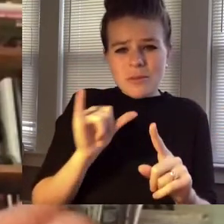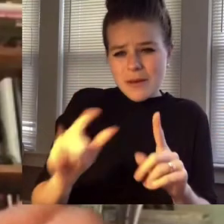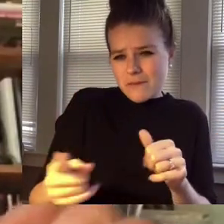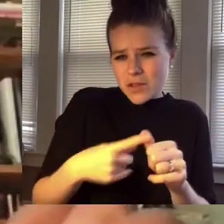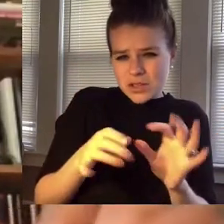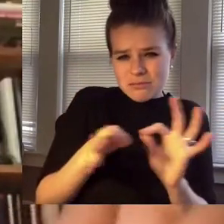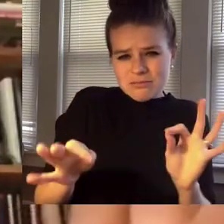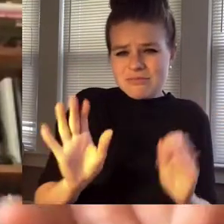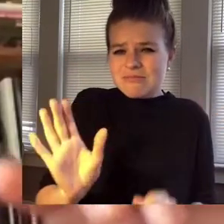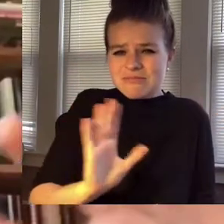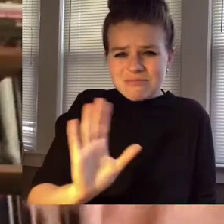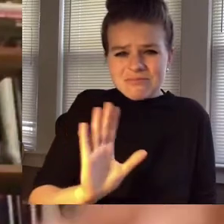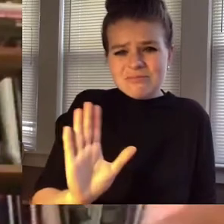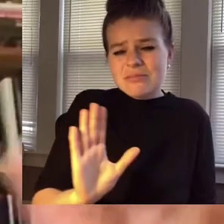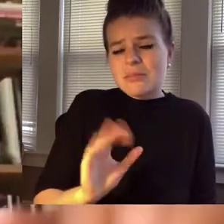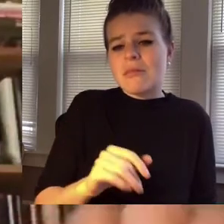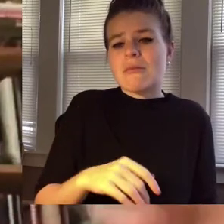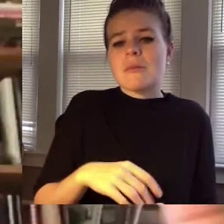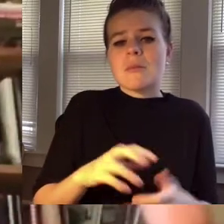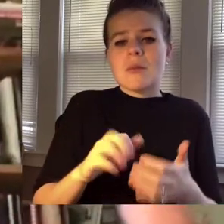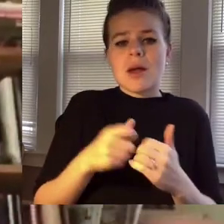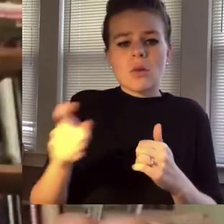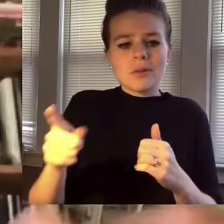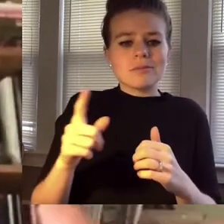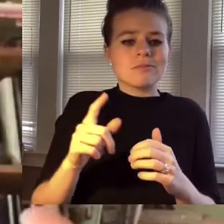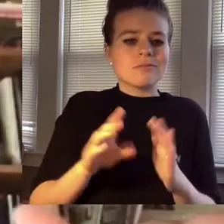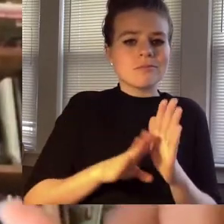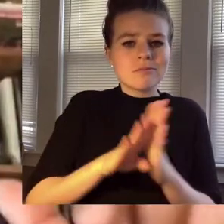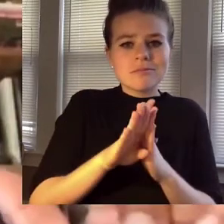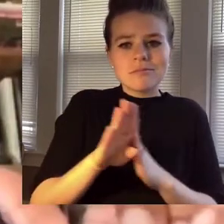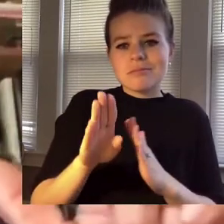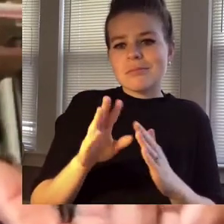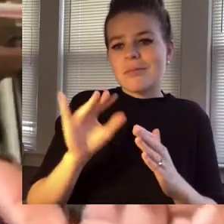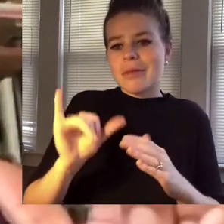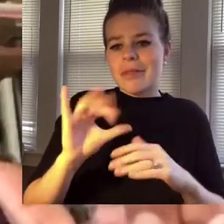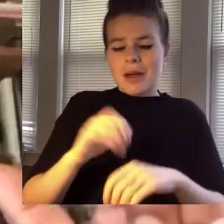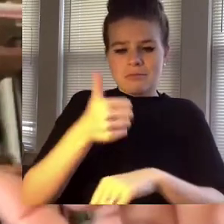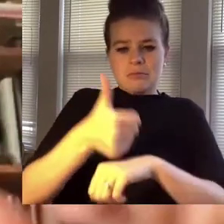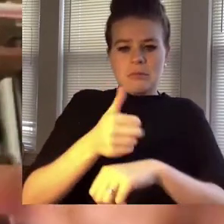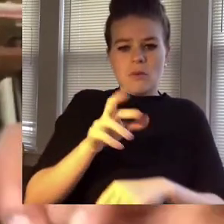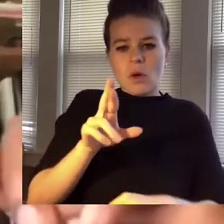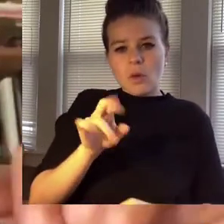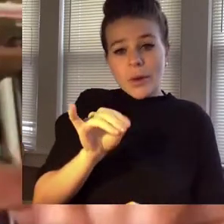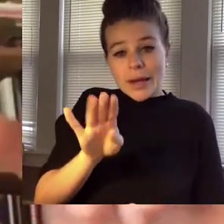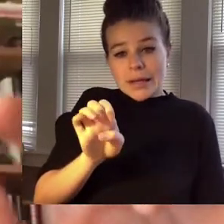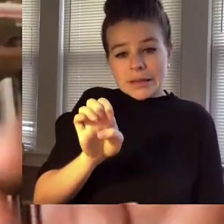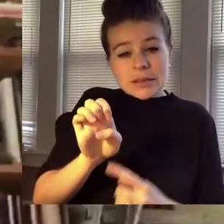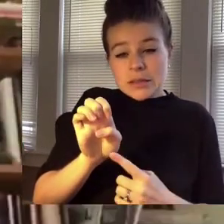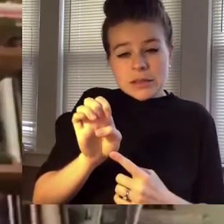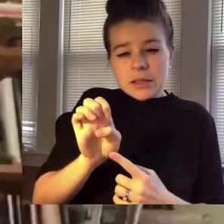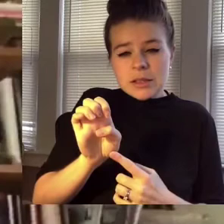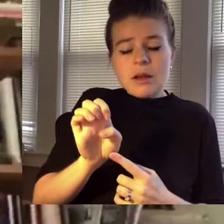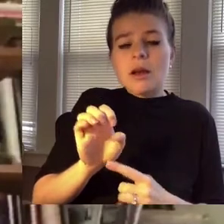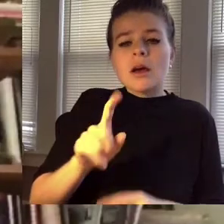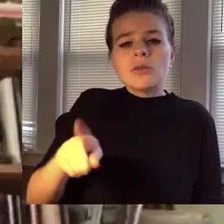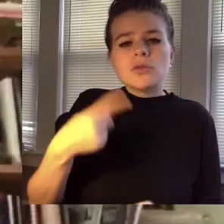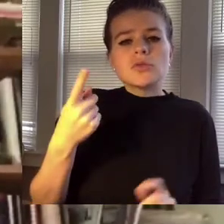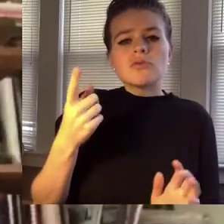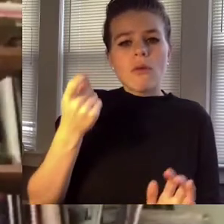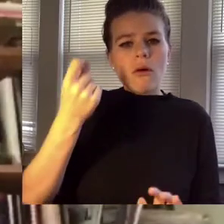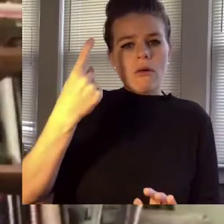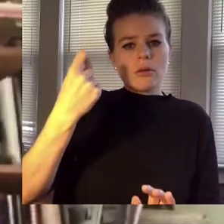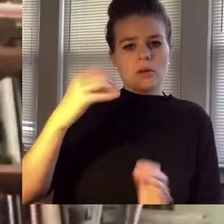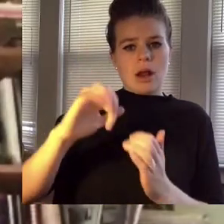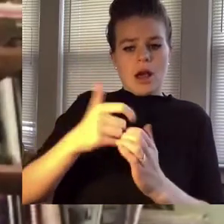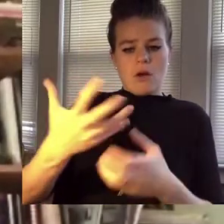by how he constructs this discussion about race, but to sort of understand it within its